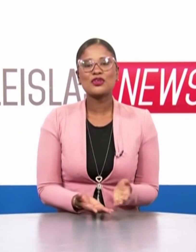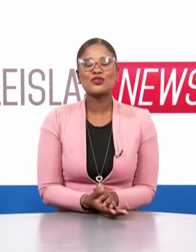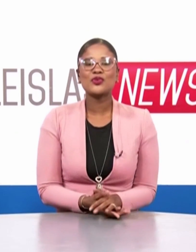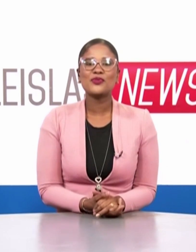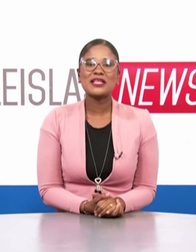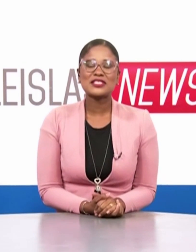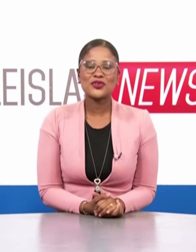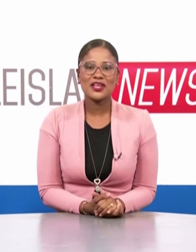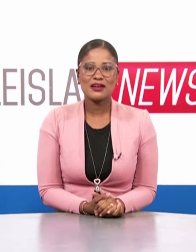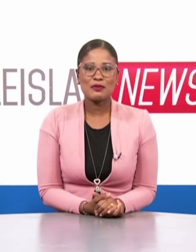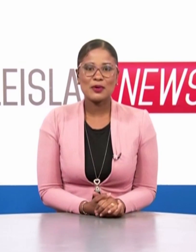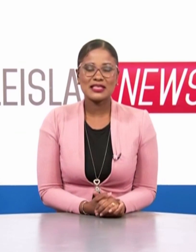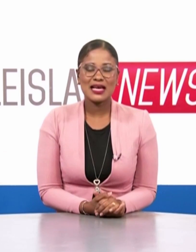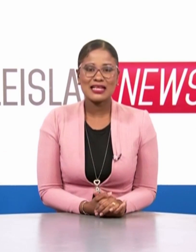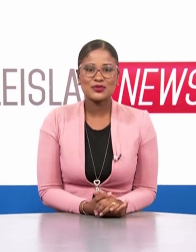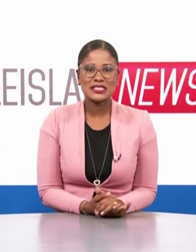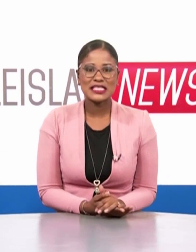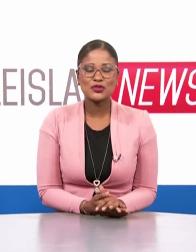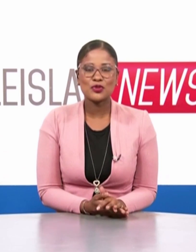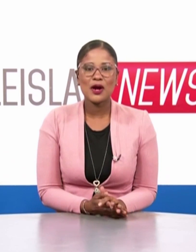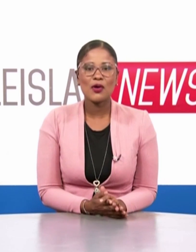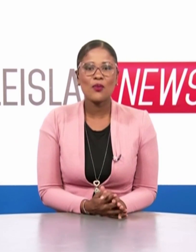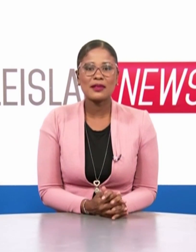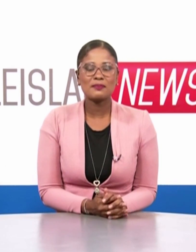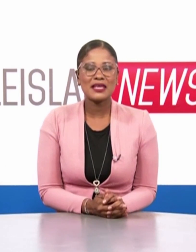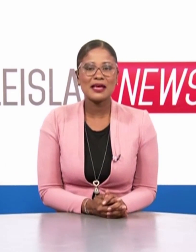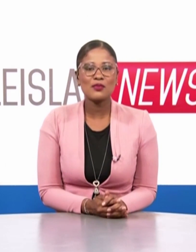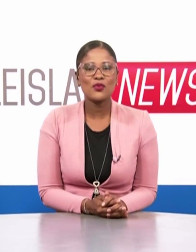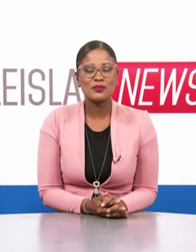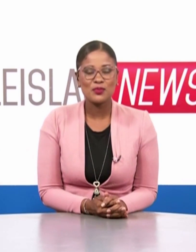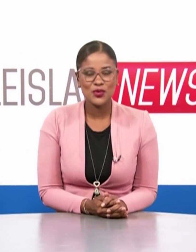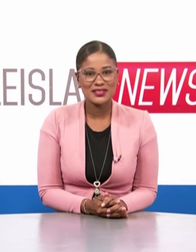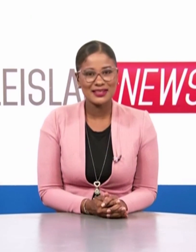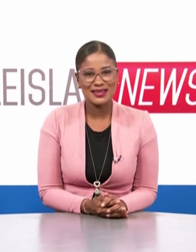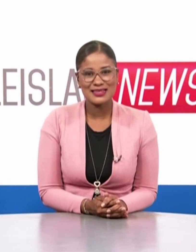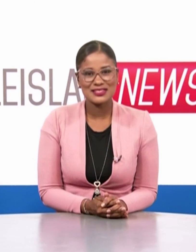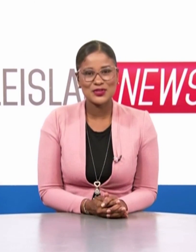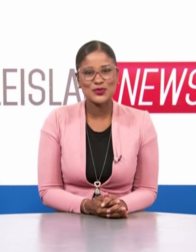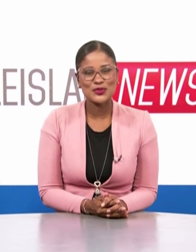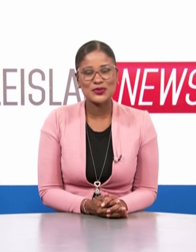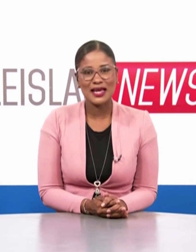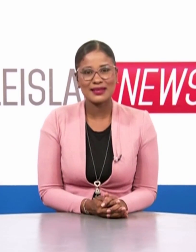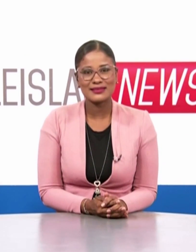reach to the end of our broadcast. We see you tomorrow at 1 p.m. with more Teleislas news. Good night.